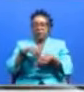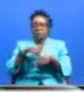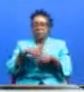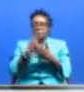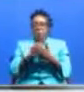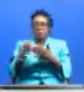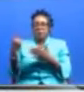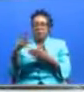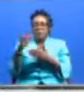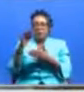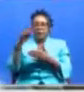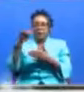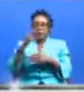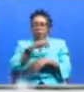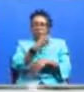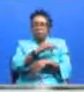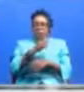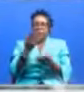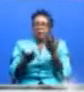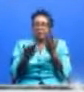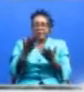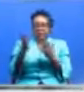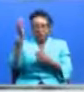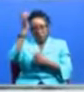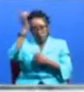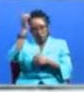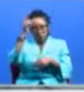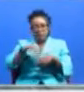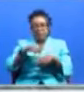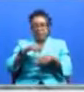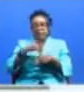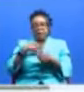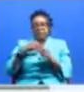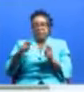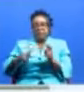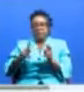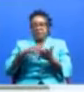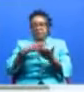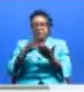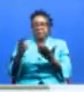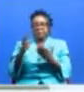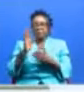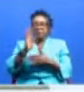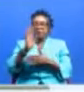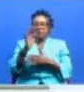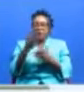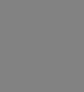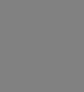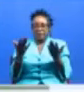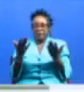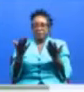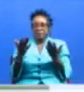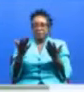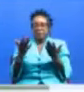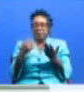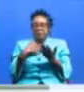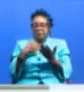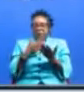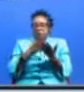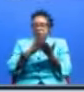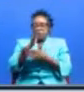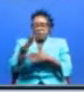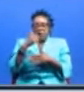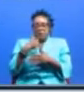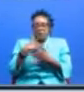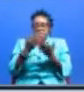the Rafa hospitals and clinics in Eldoret after developing kidney failure. He is, however, unsure of getting these